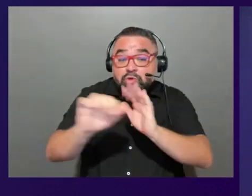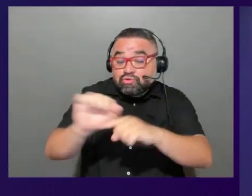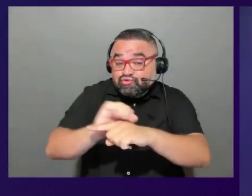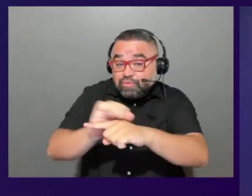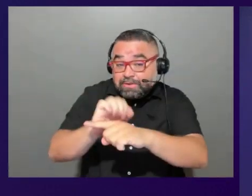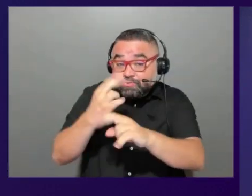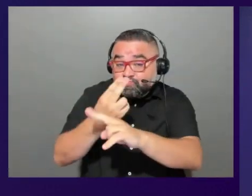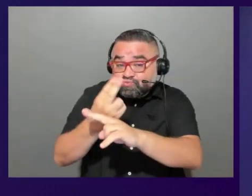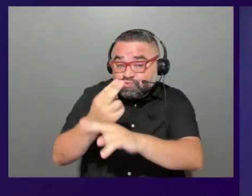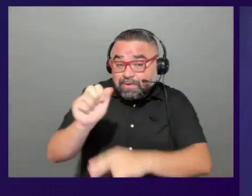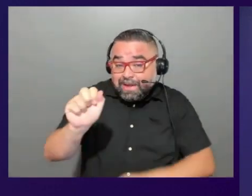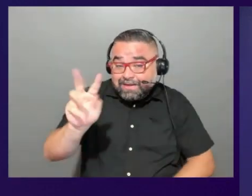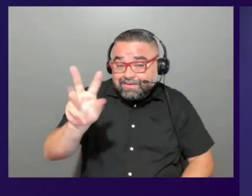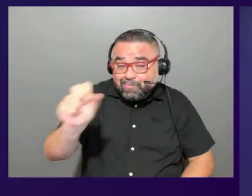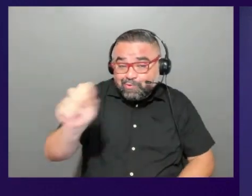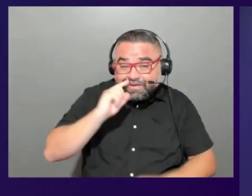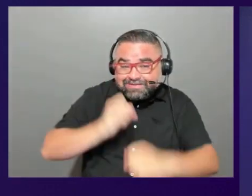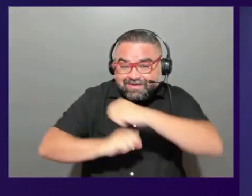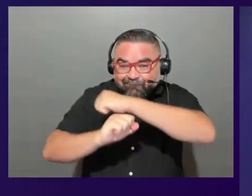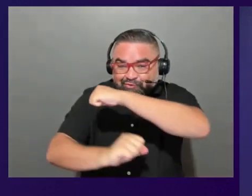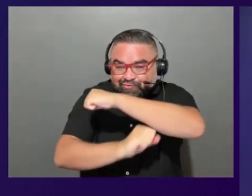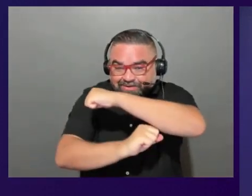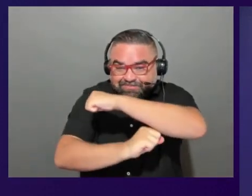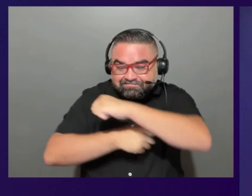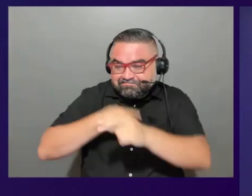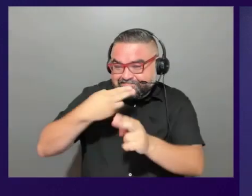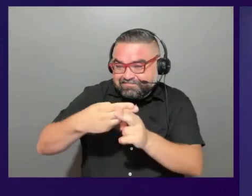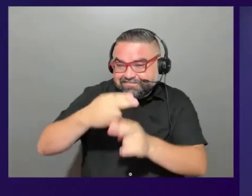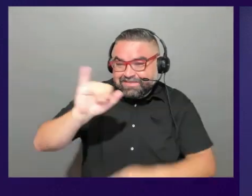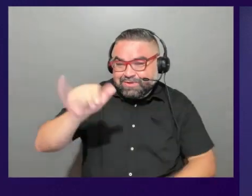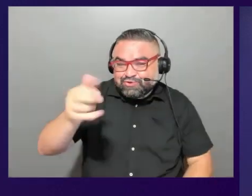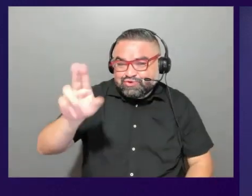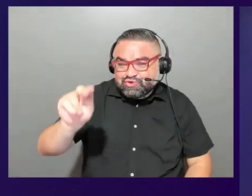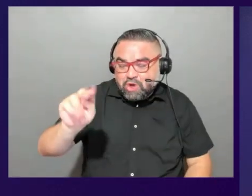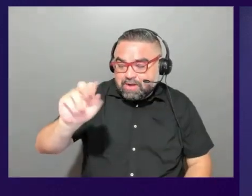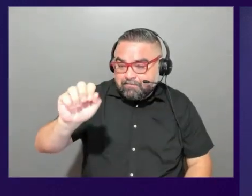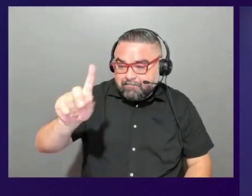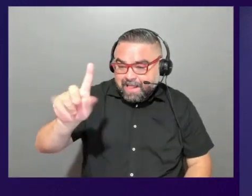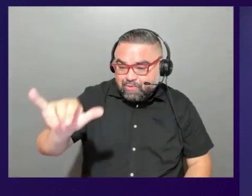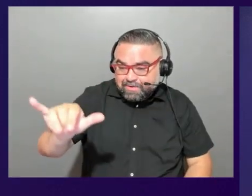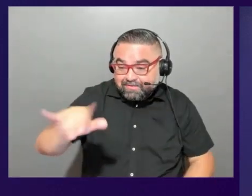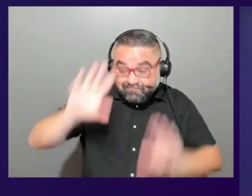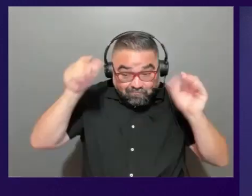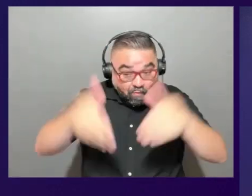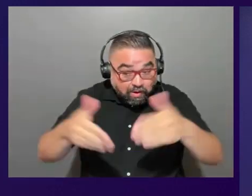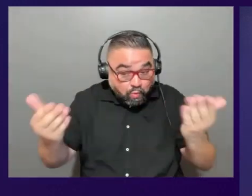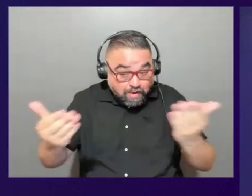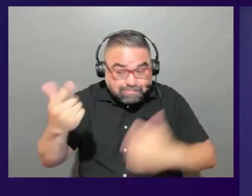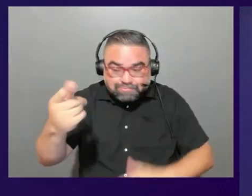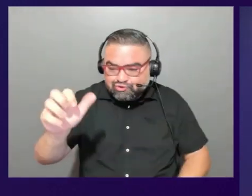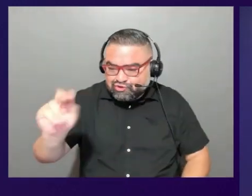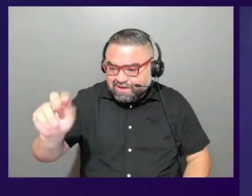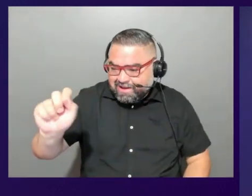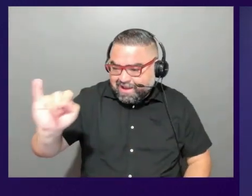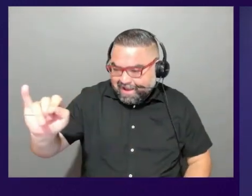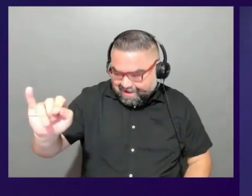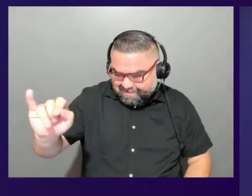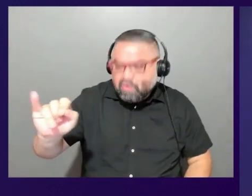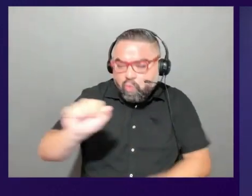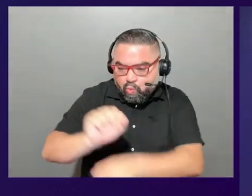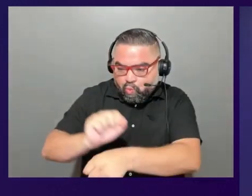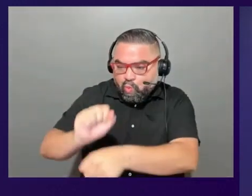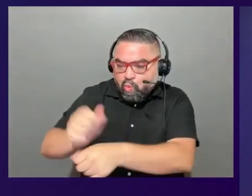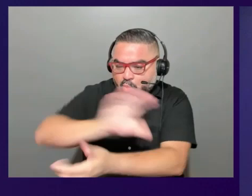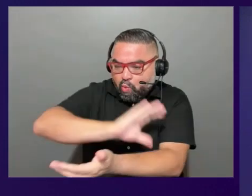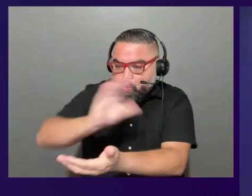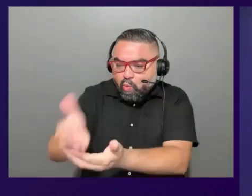Storage Infrastructure. I'm John Mallory, a storage specialist focused on analytics and Gen AI ML workloads, and I'm joined today by